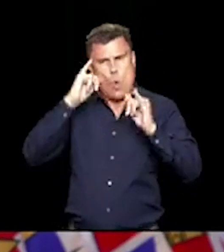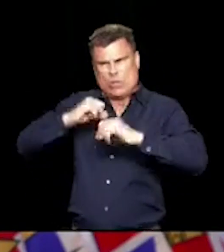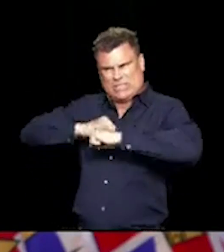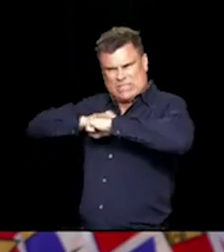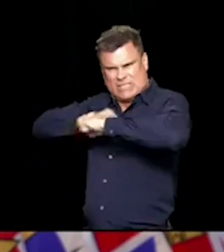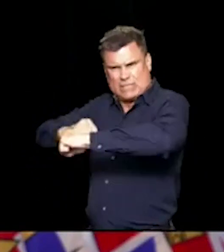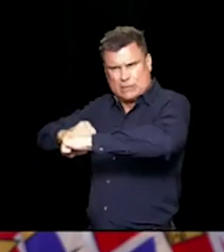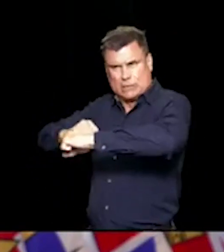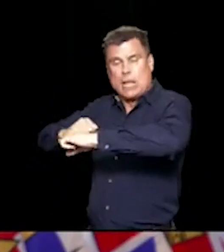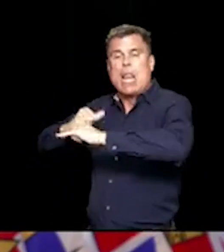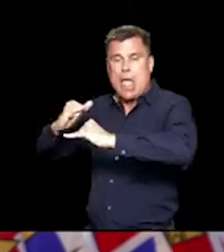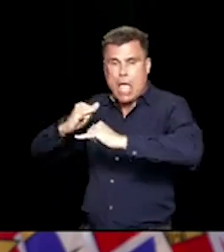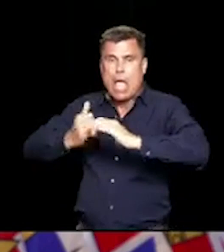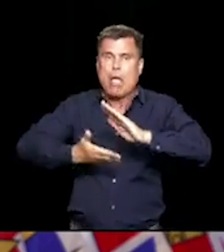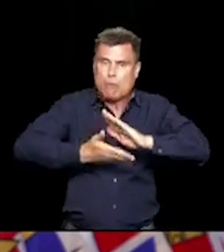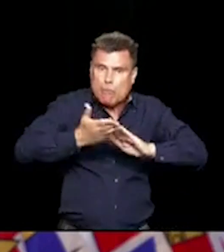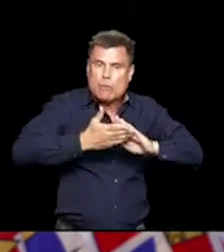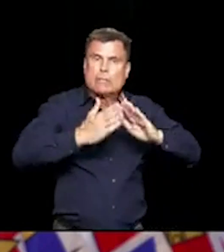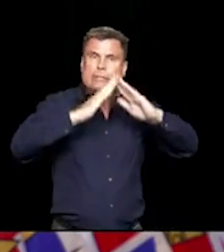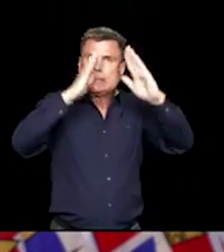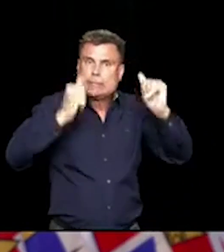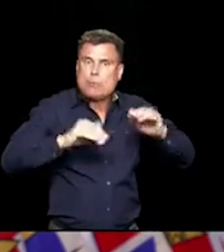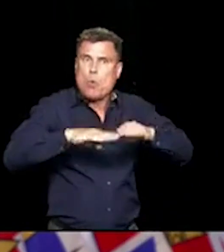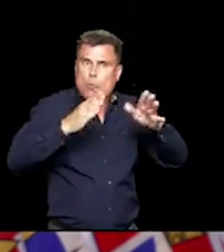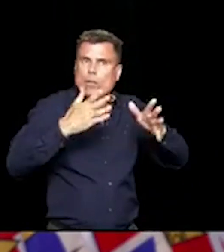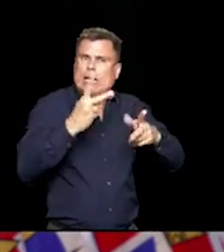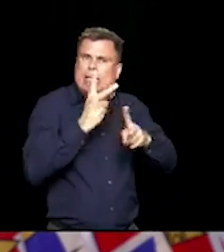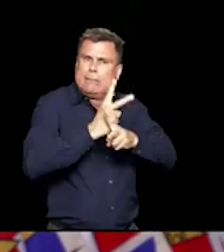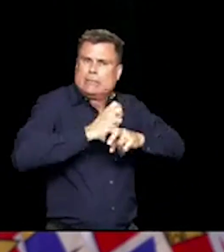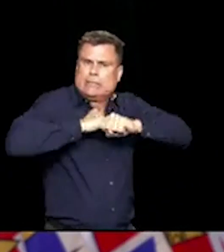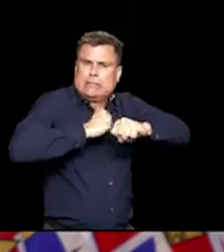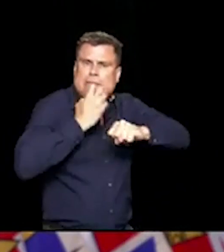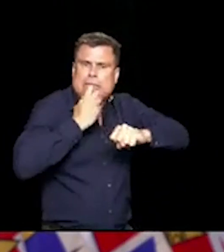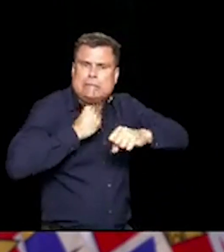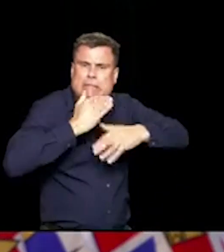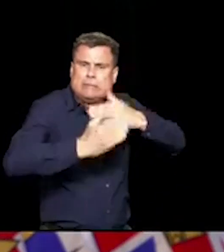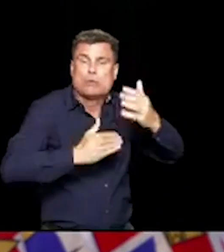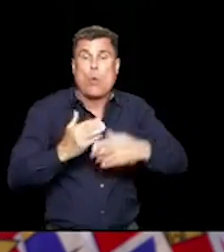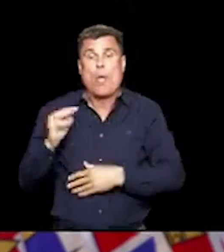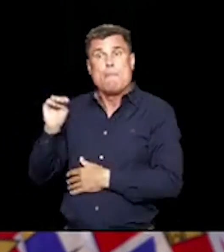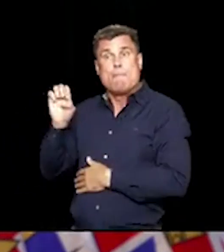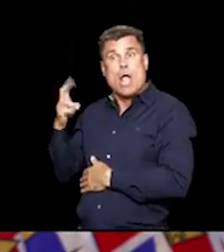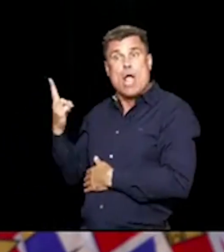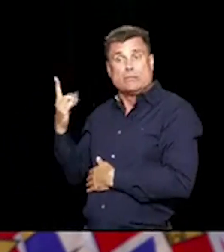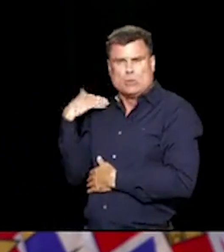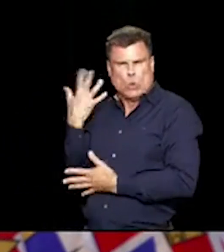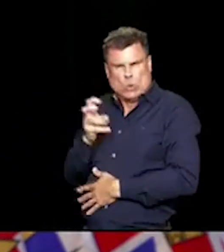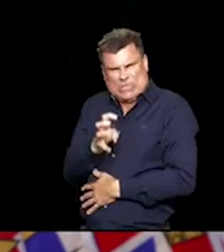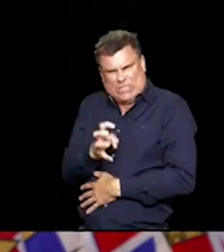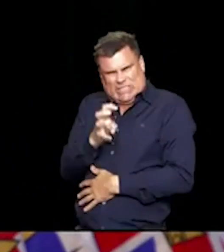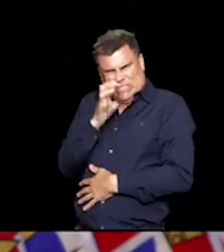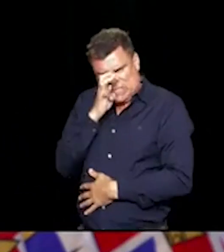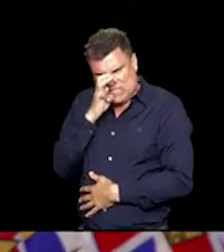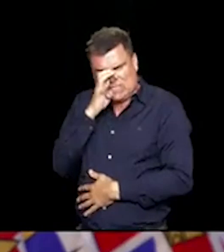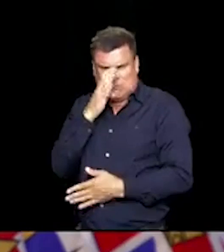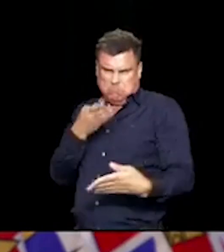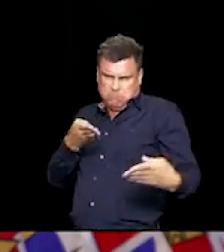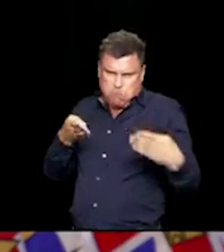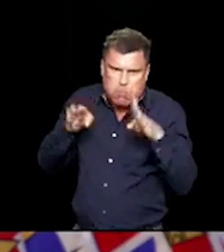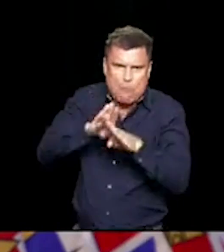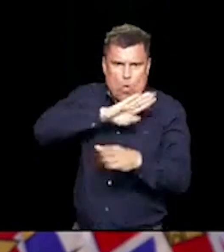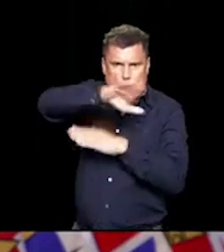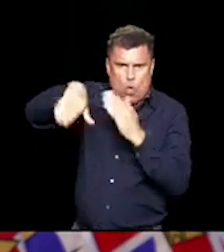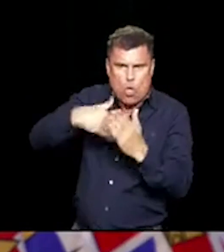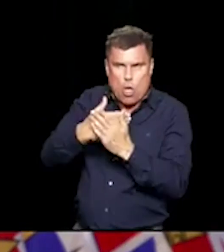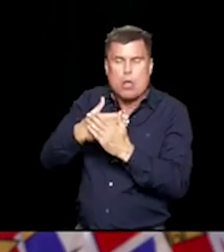our healthcare system so that everybody could get care. And we took some very draconian measures. And since the very